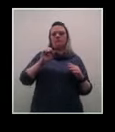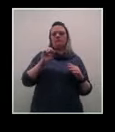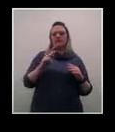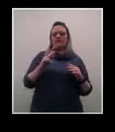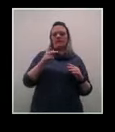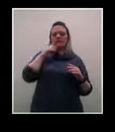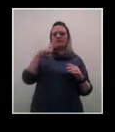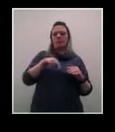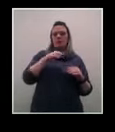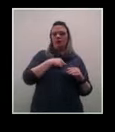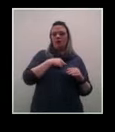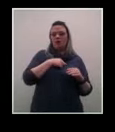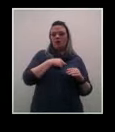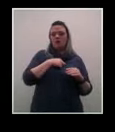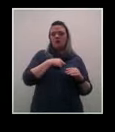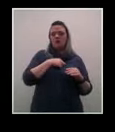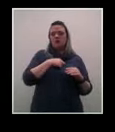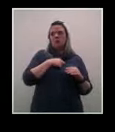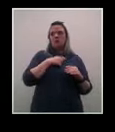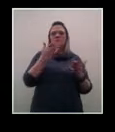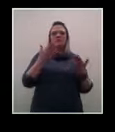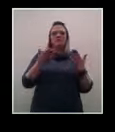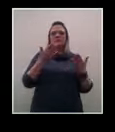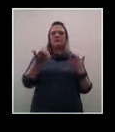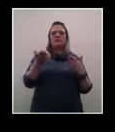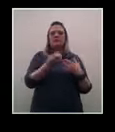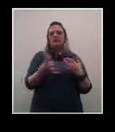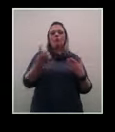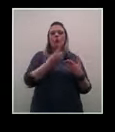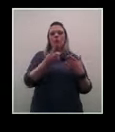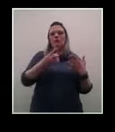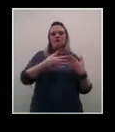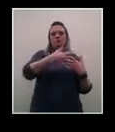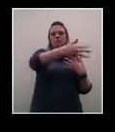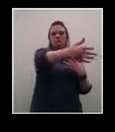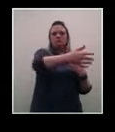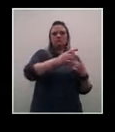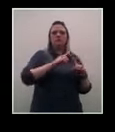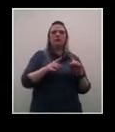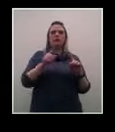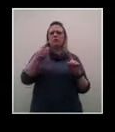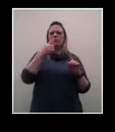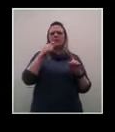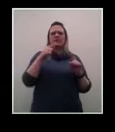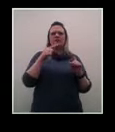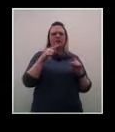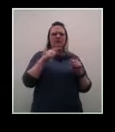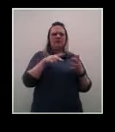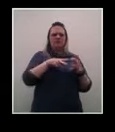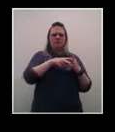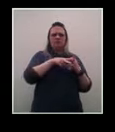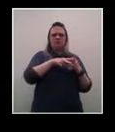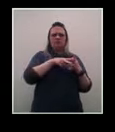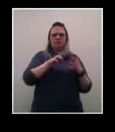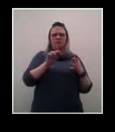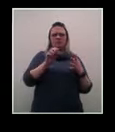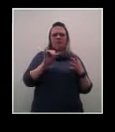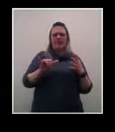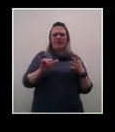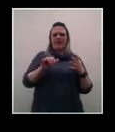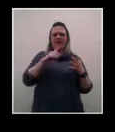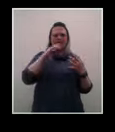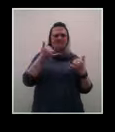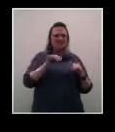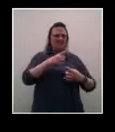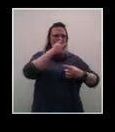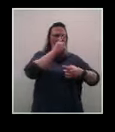cases and perhaps deaths was still a couple weeks away, several weeks away. I think you pointed to mid-May. One, is that still accurate in terms of